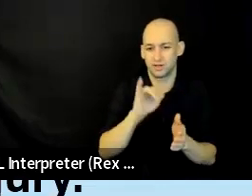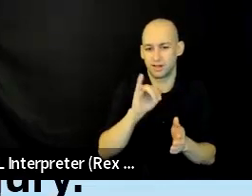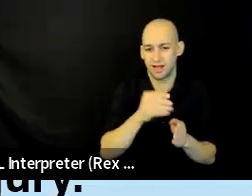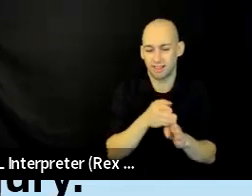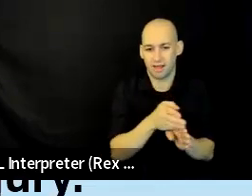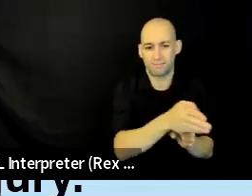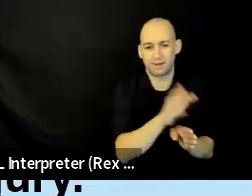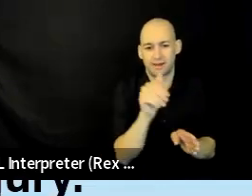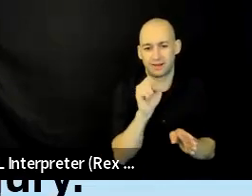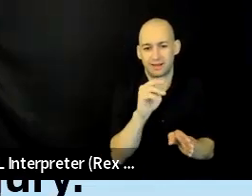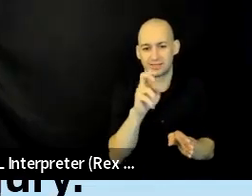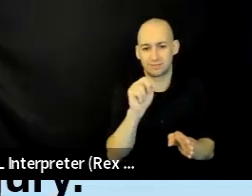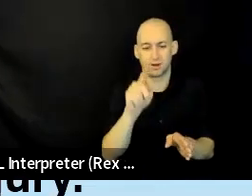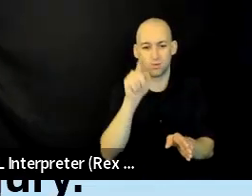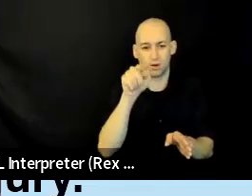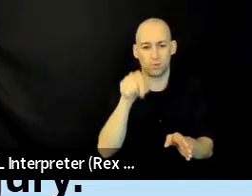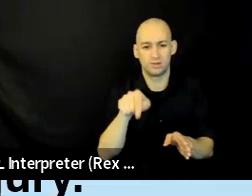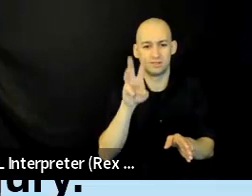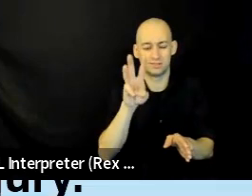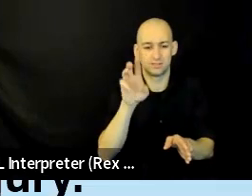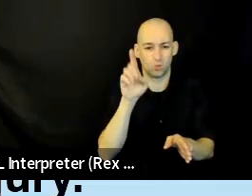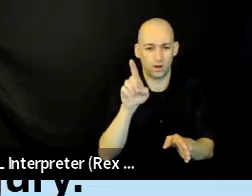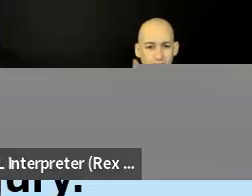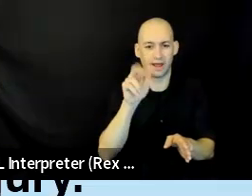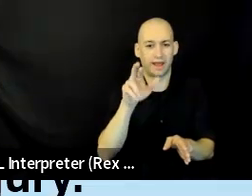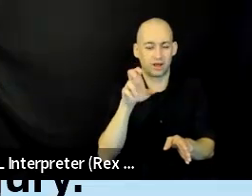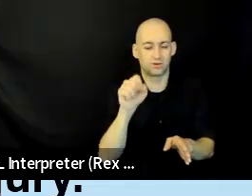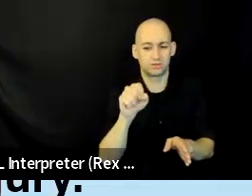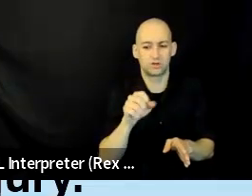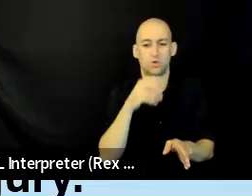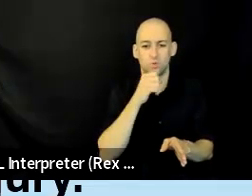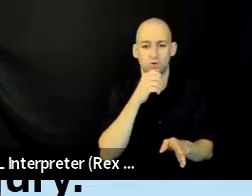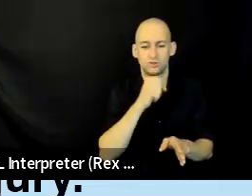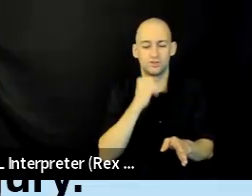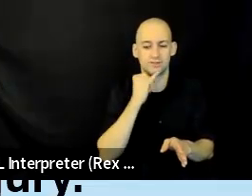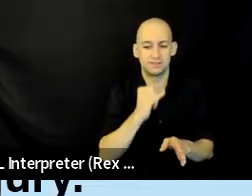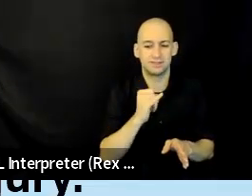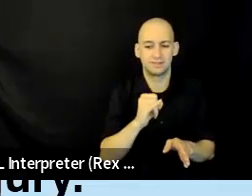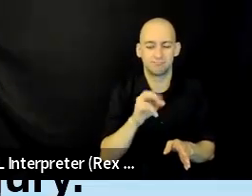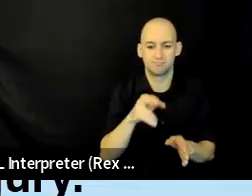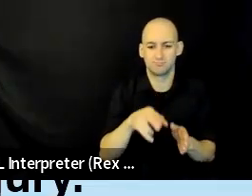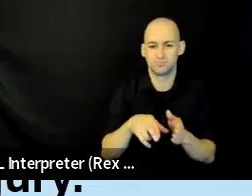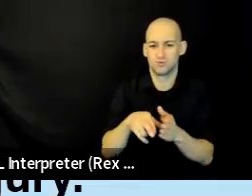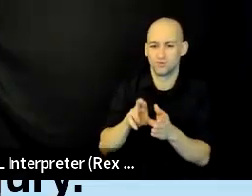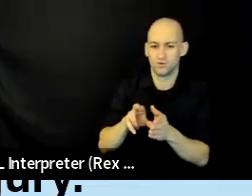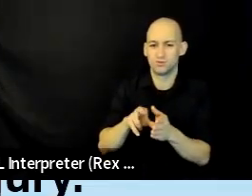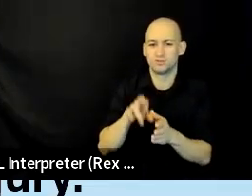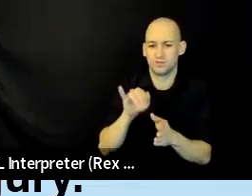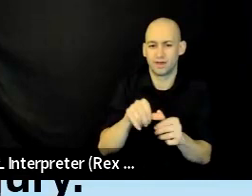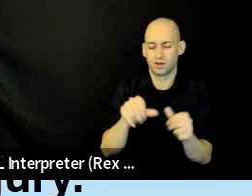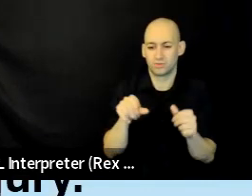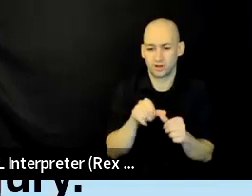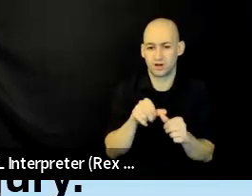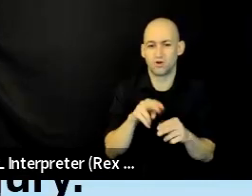area that was 1.61 acres. The orange color is the revised alignment easement area that is reduced